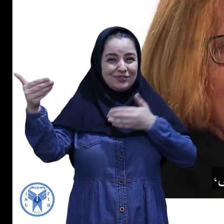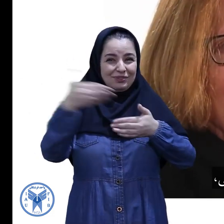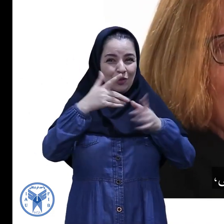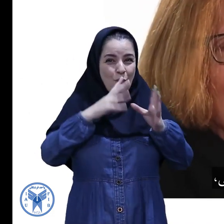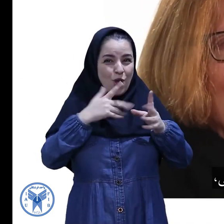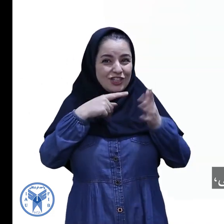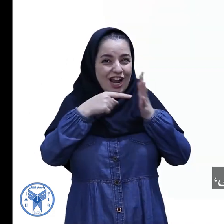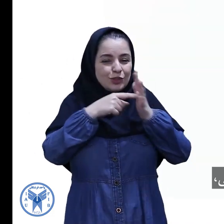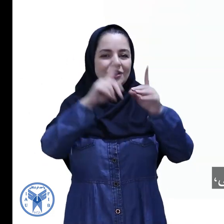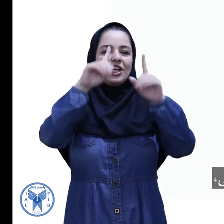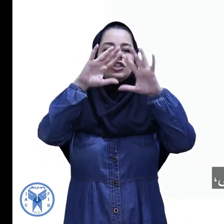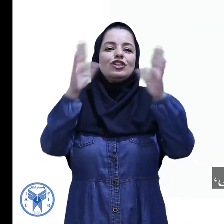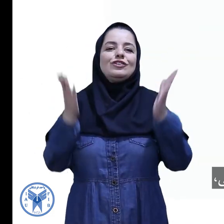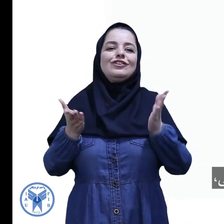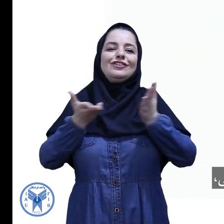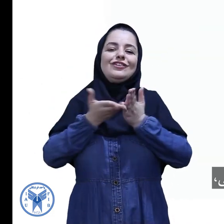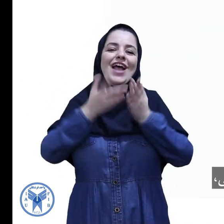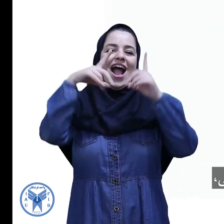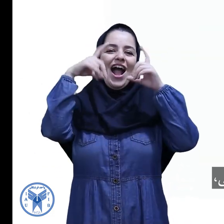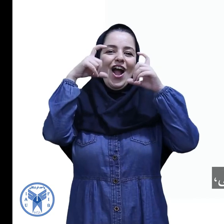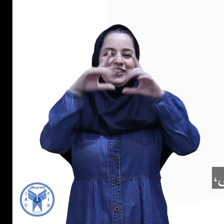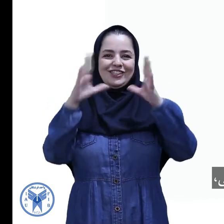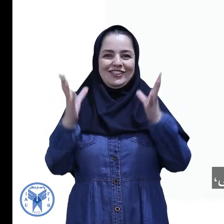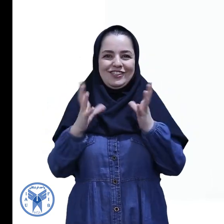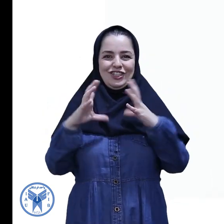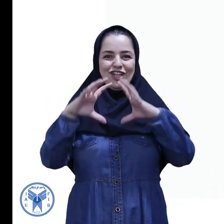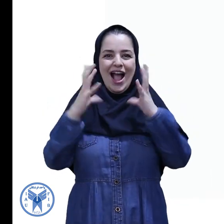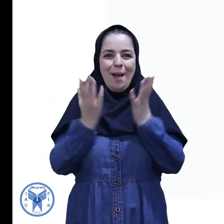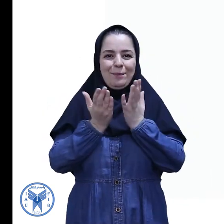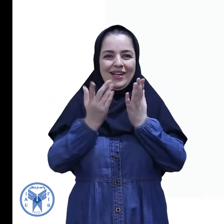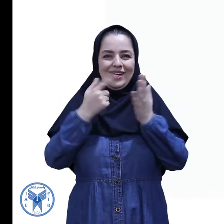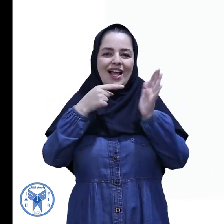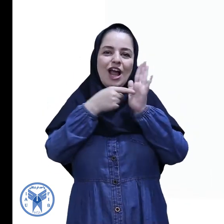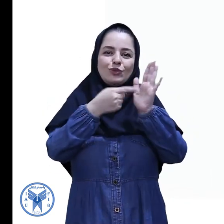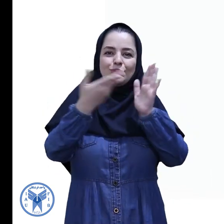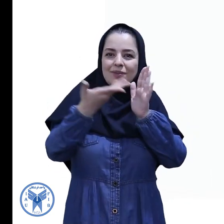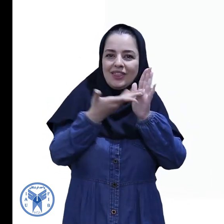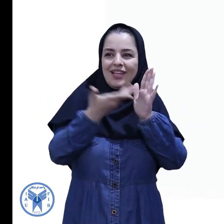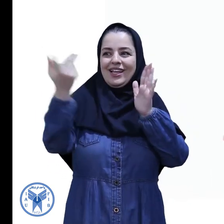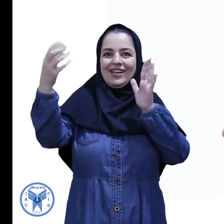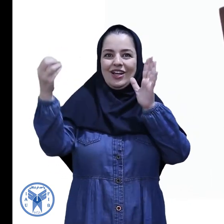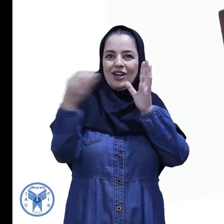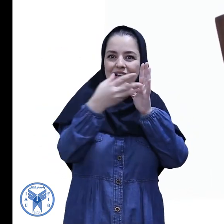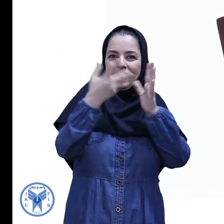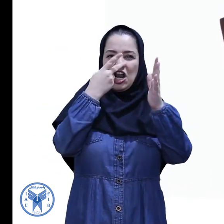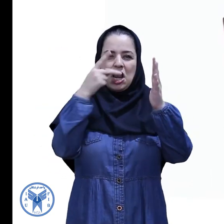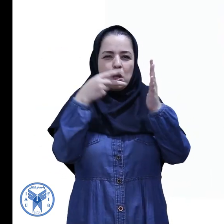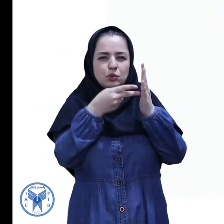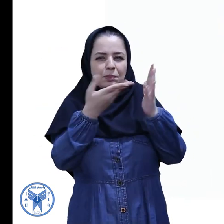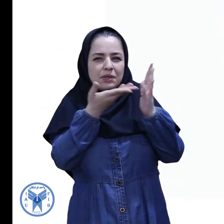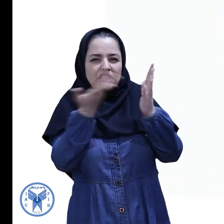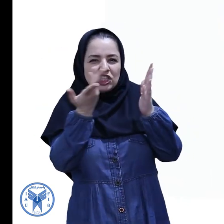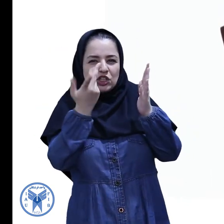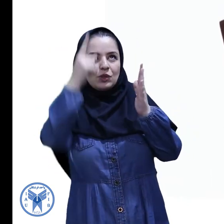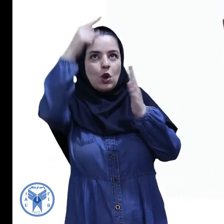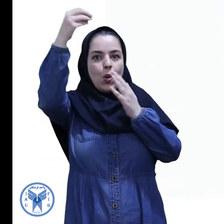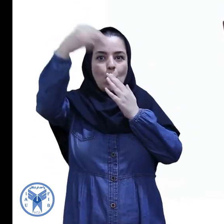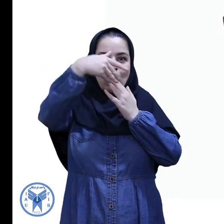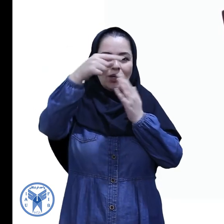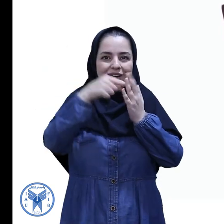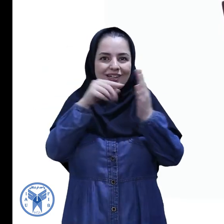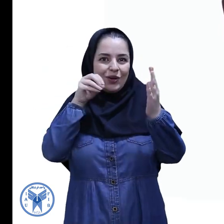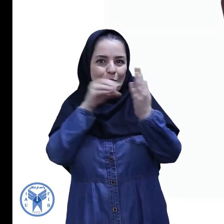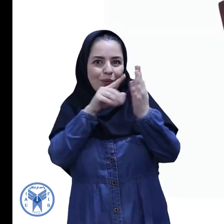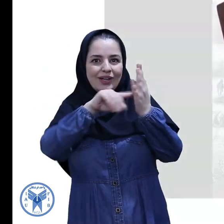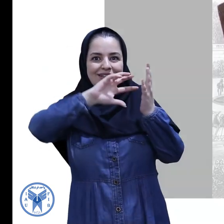project that is taught in photography classes, just as a way to get people to understand the simplicity of what the